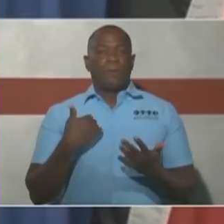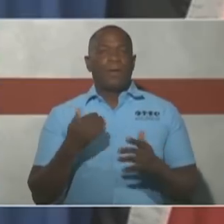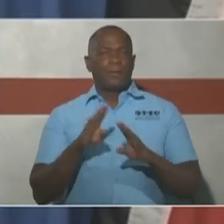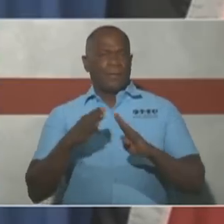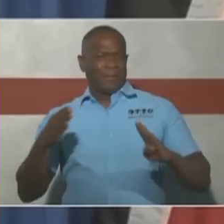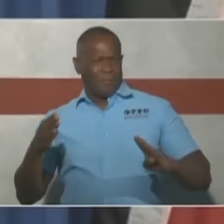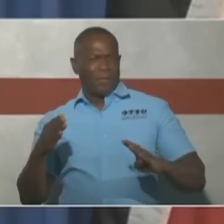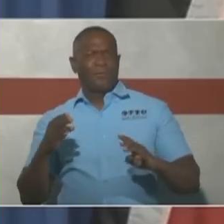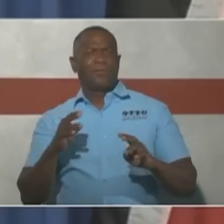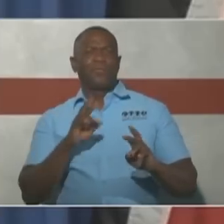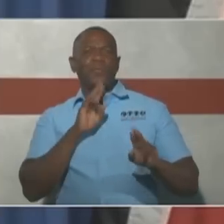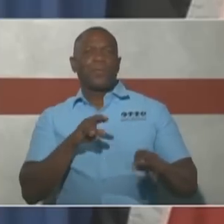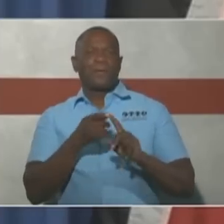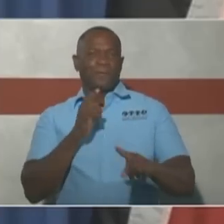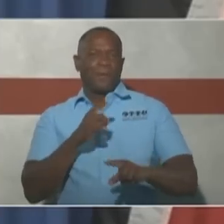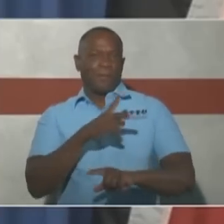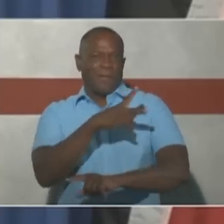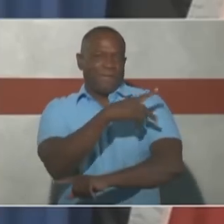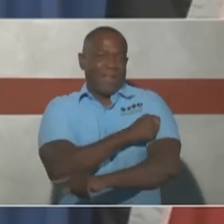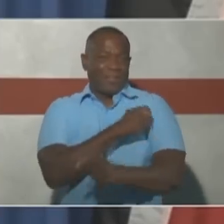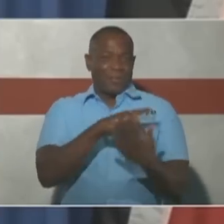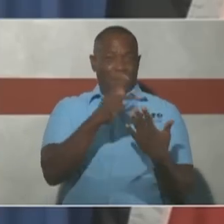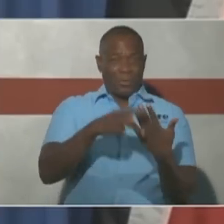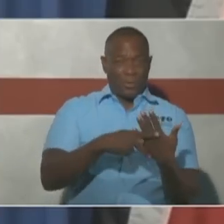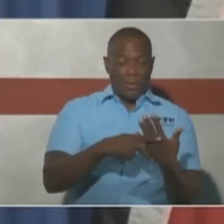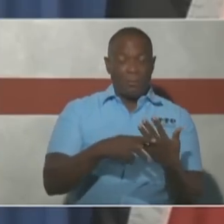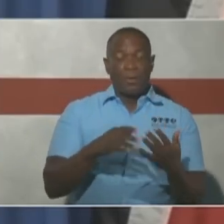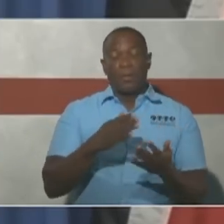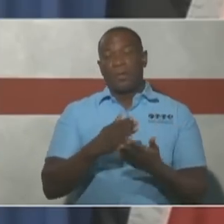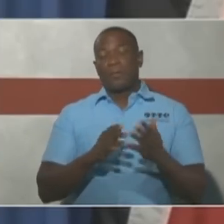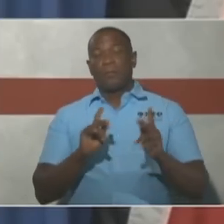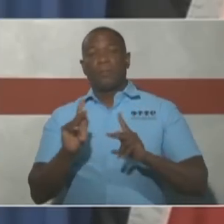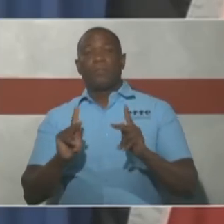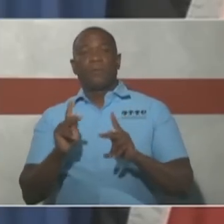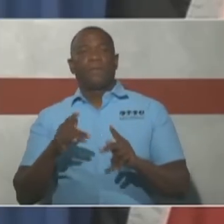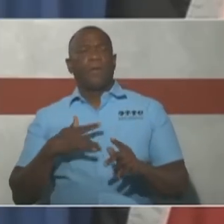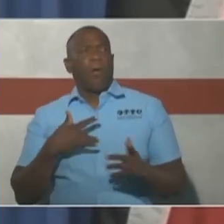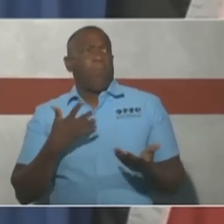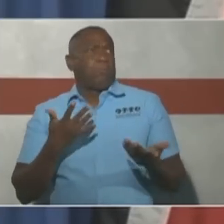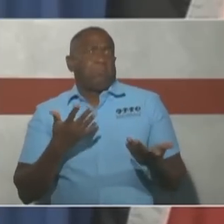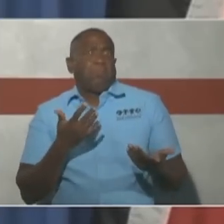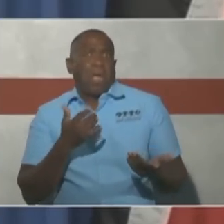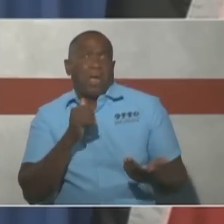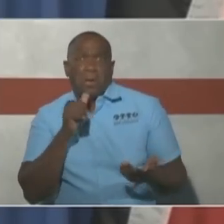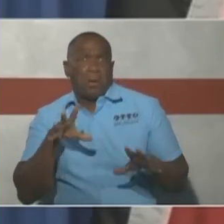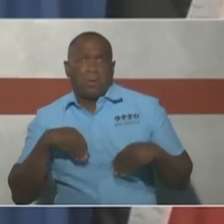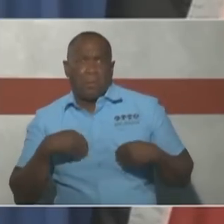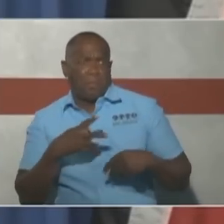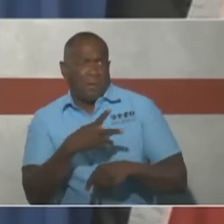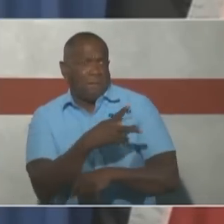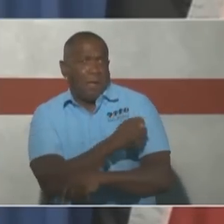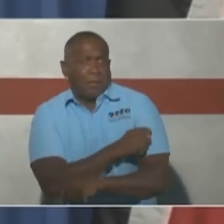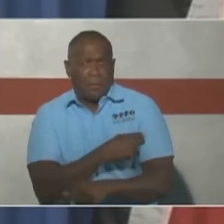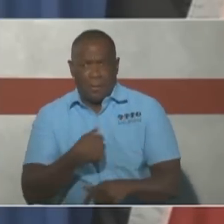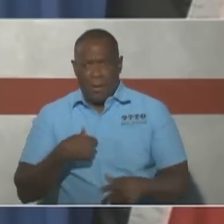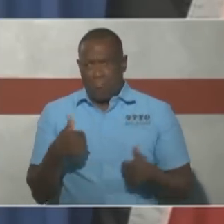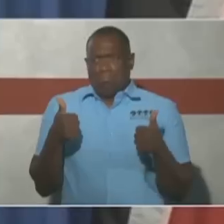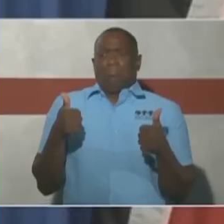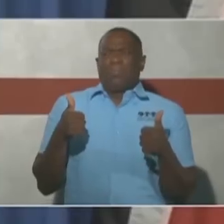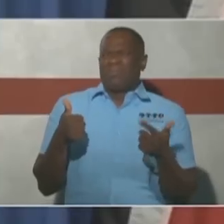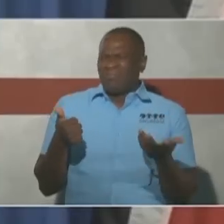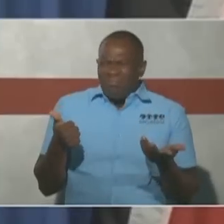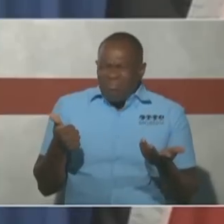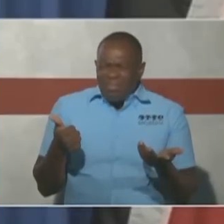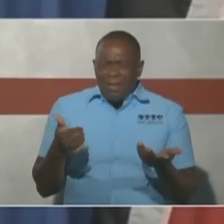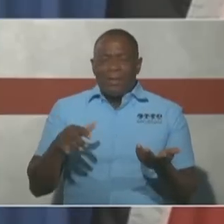were at 51%, 51, right? And interestingly enough, very many people who did not take part in the